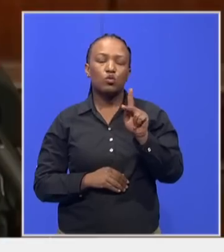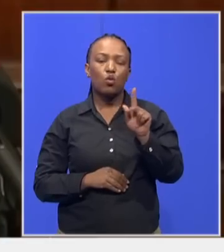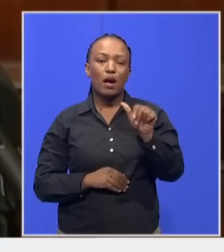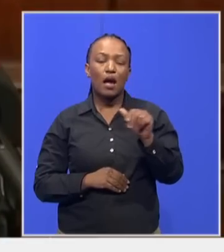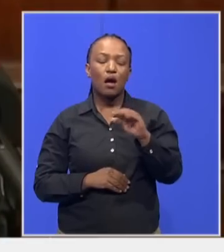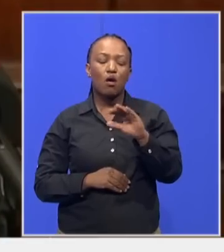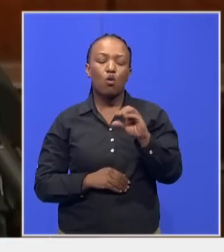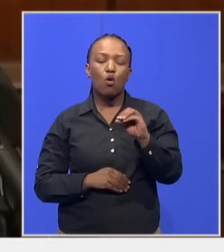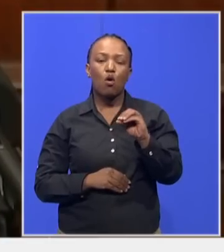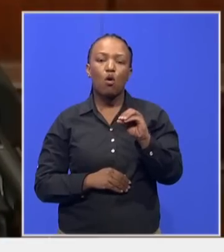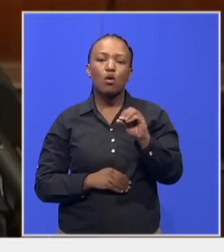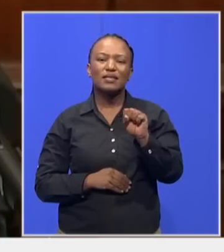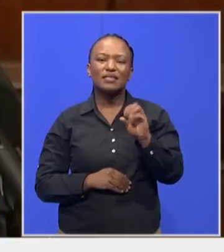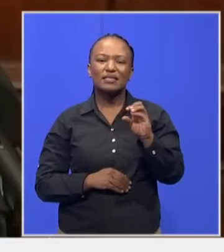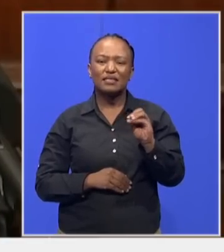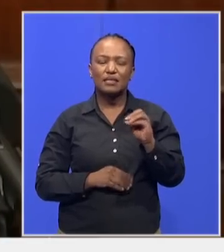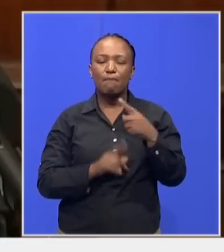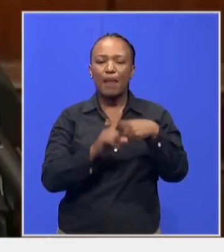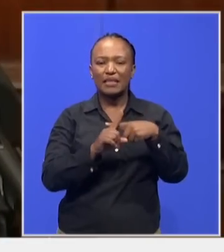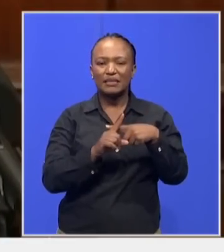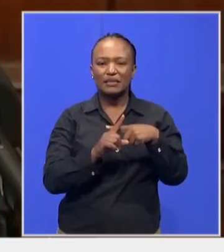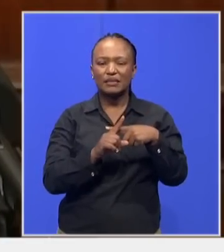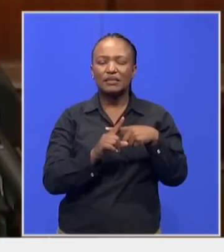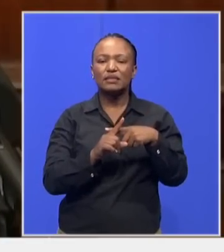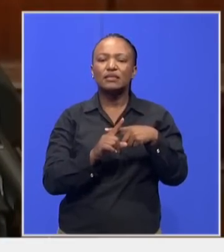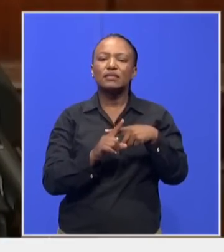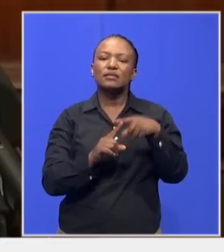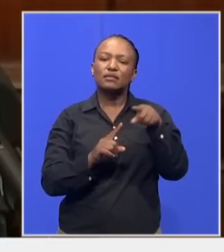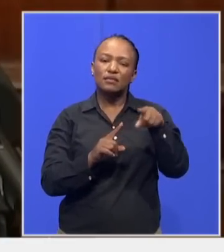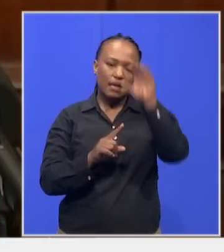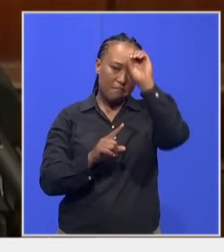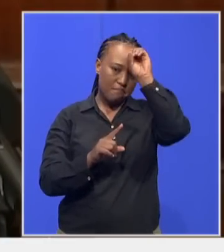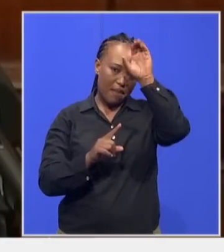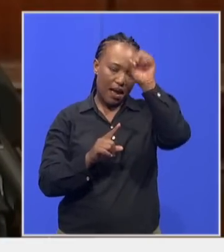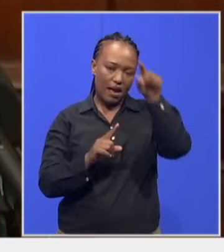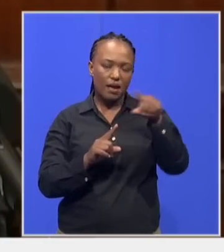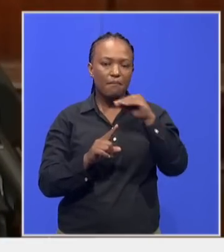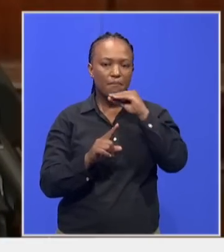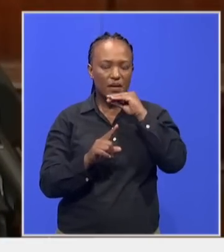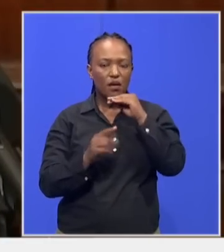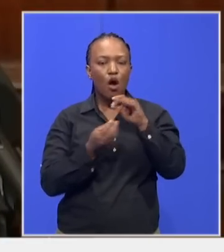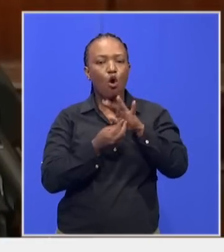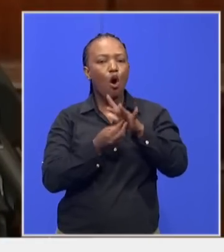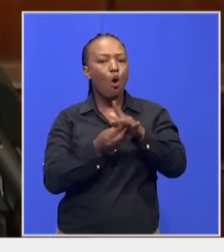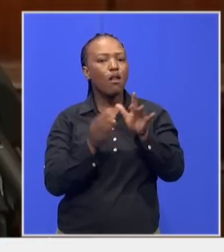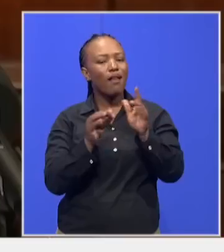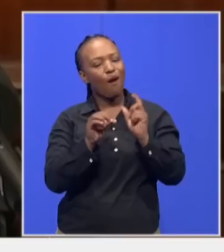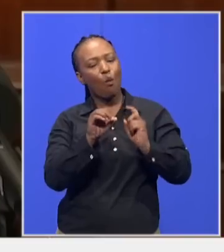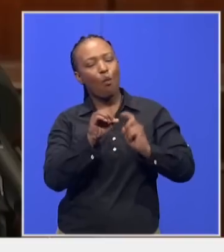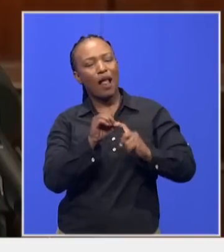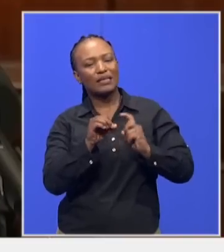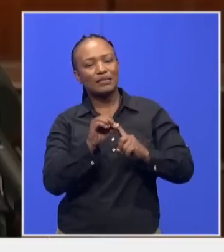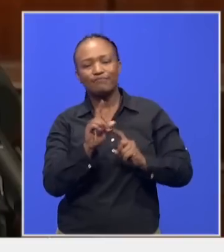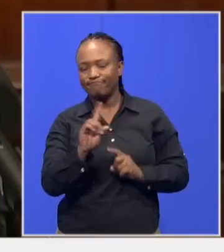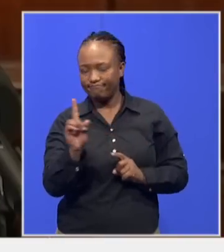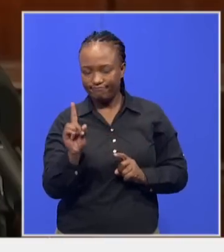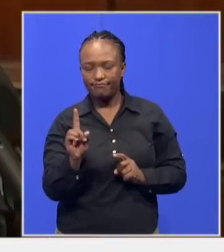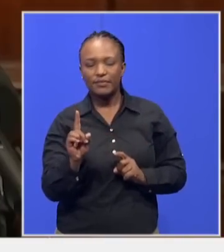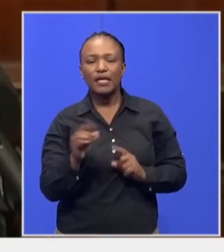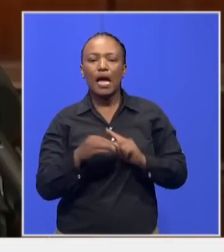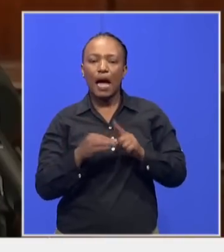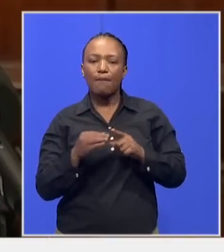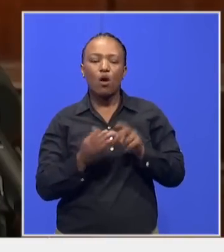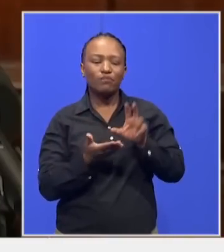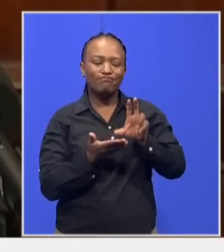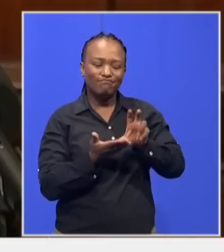nothing to do with the mine, I must emphasize. Has everything to do with our ability or inability to invest in the